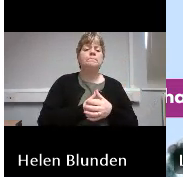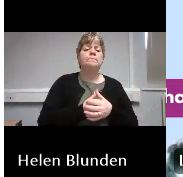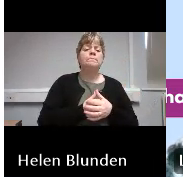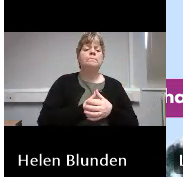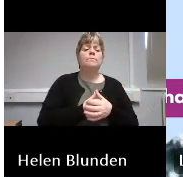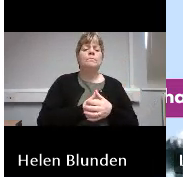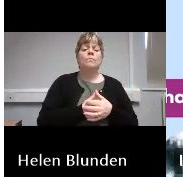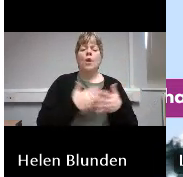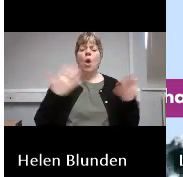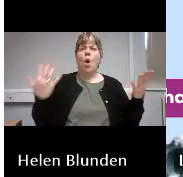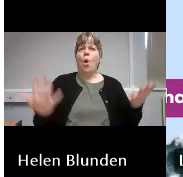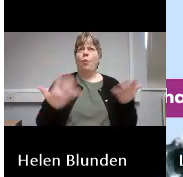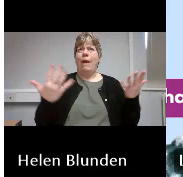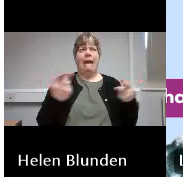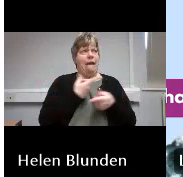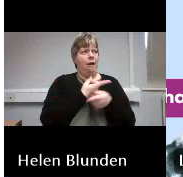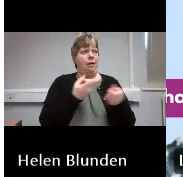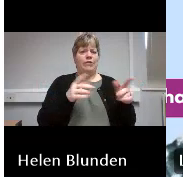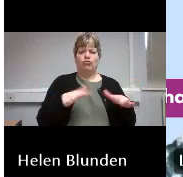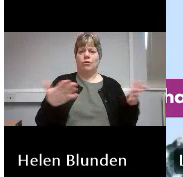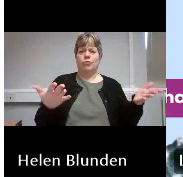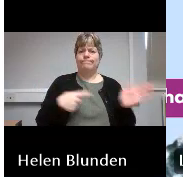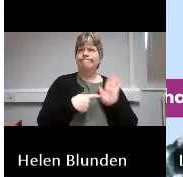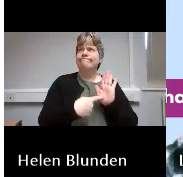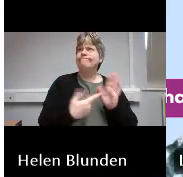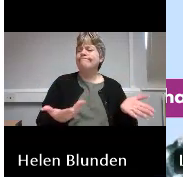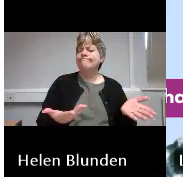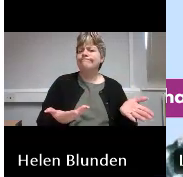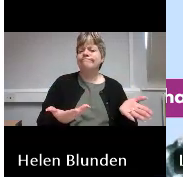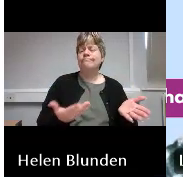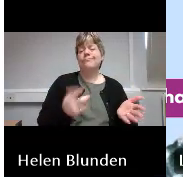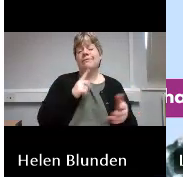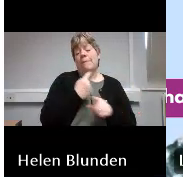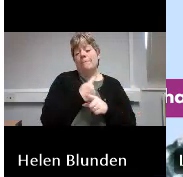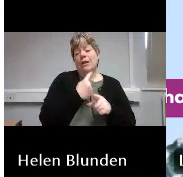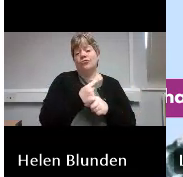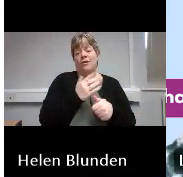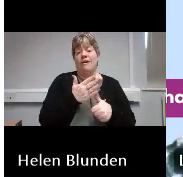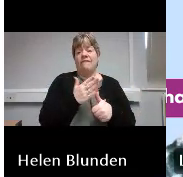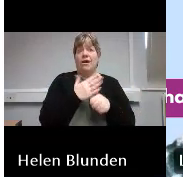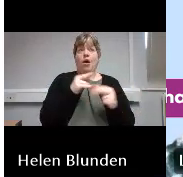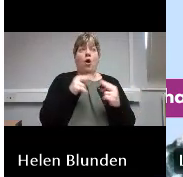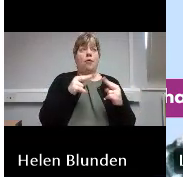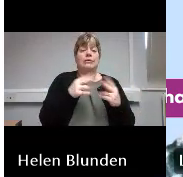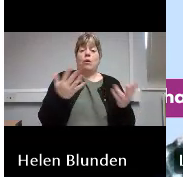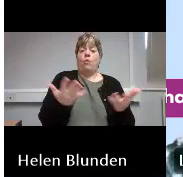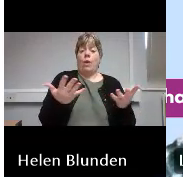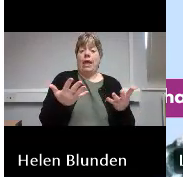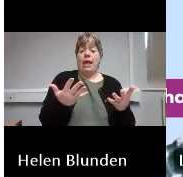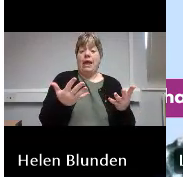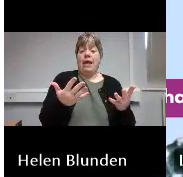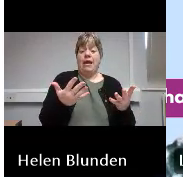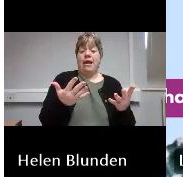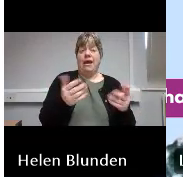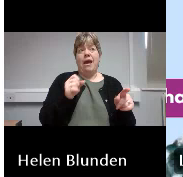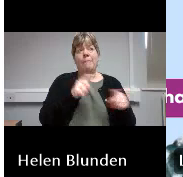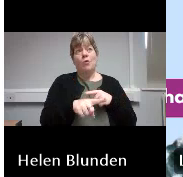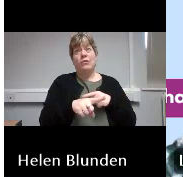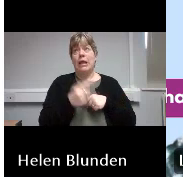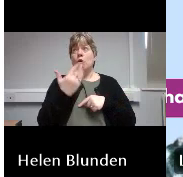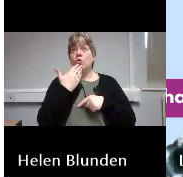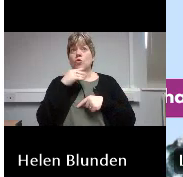Where are these children and young people presenting? As I've mentioned, those first contacts are often at